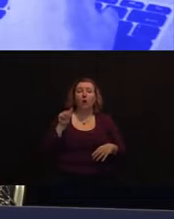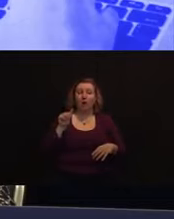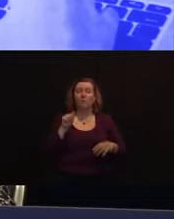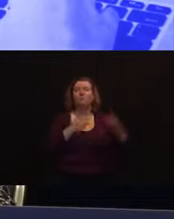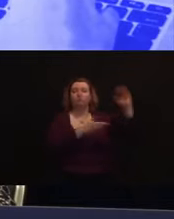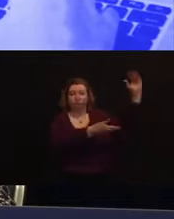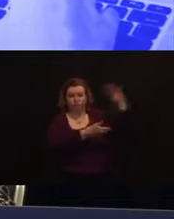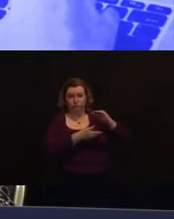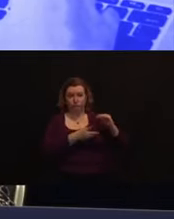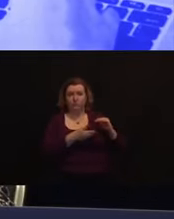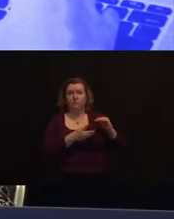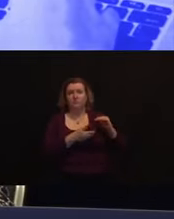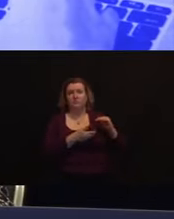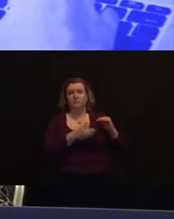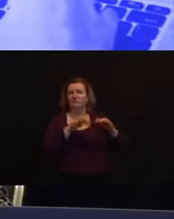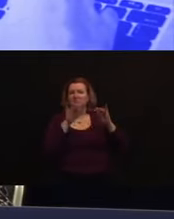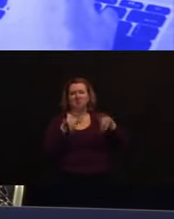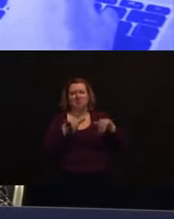flat for over a month.